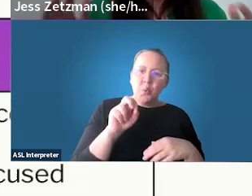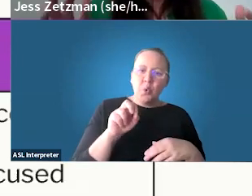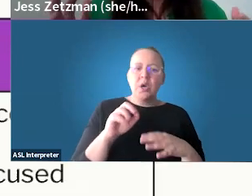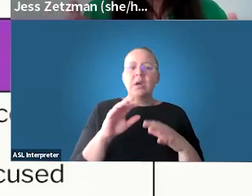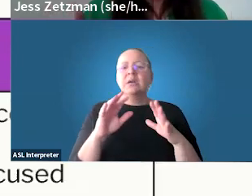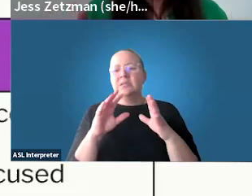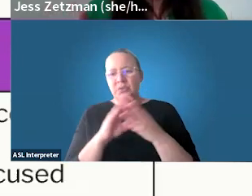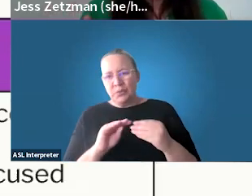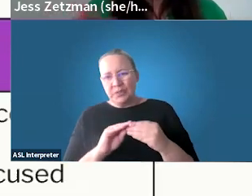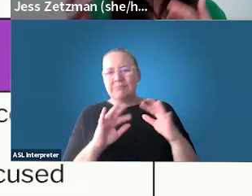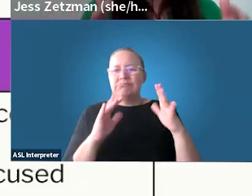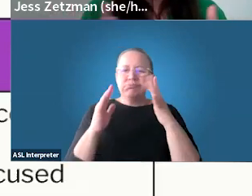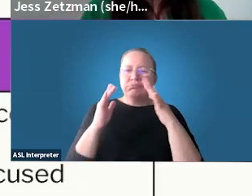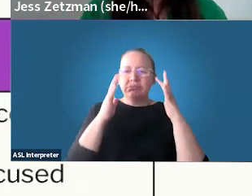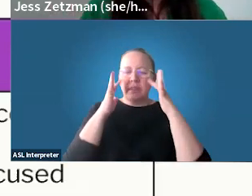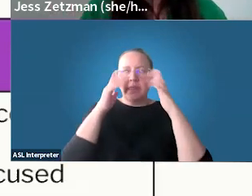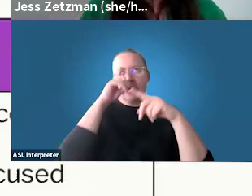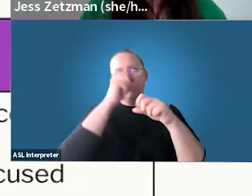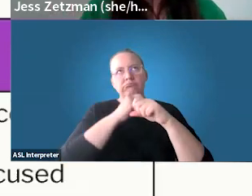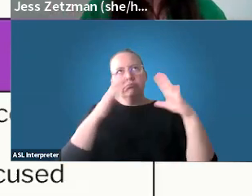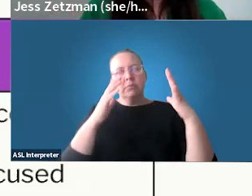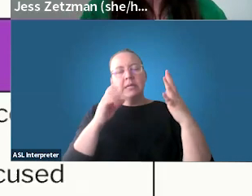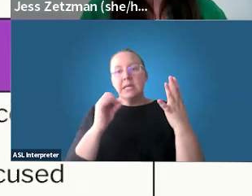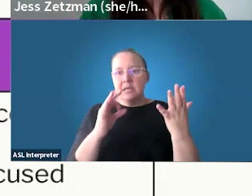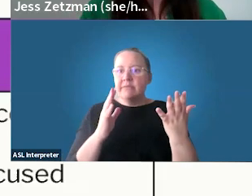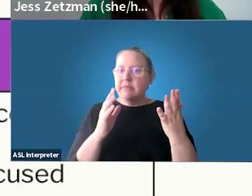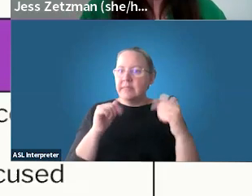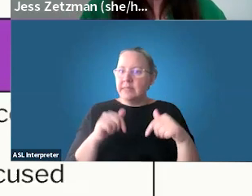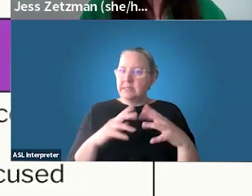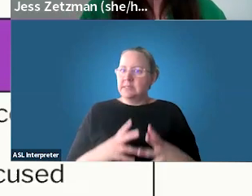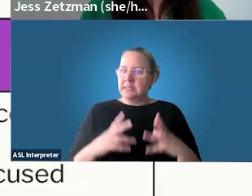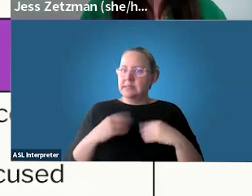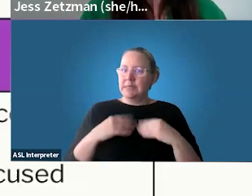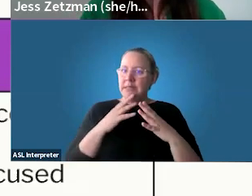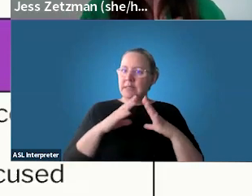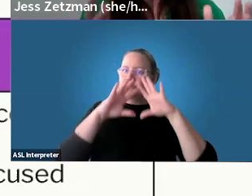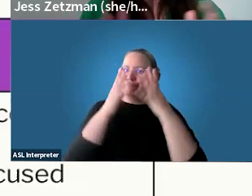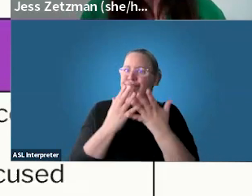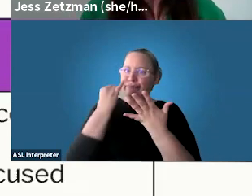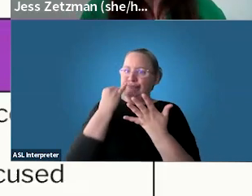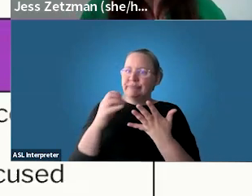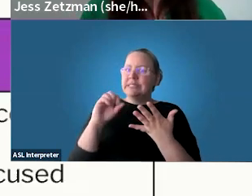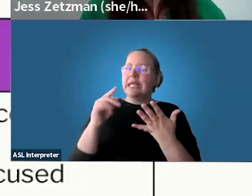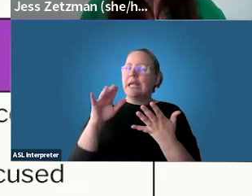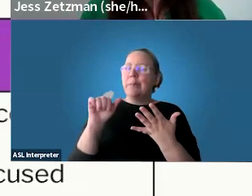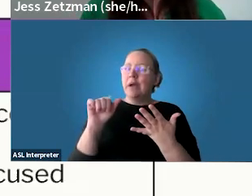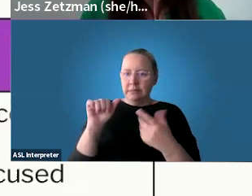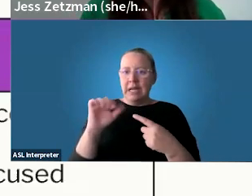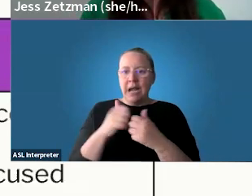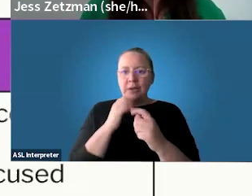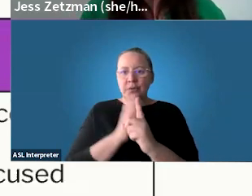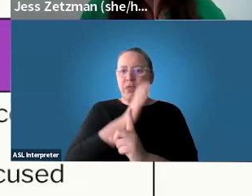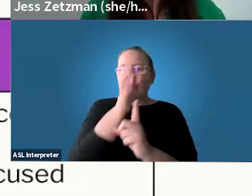and how you can also be thinking about that if you're taking this schema and the schematic and putting it into use at your